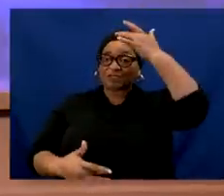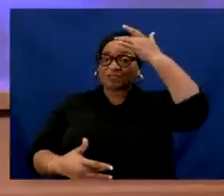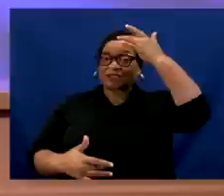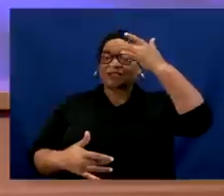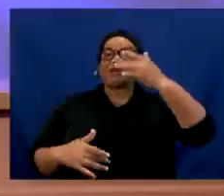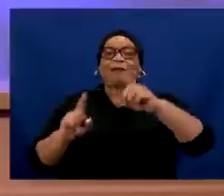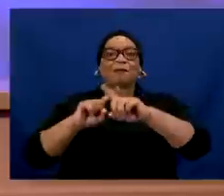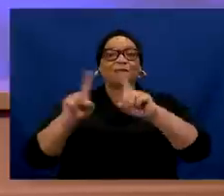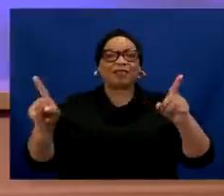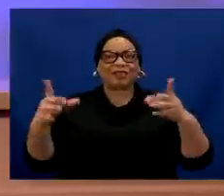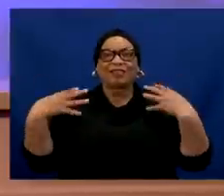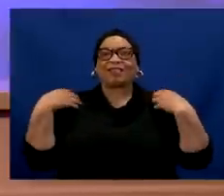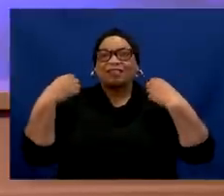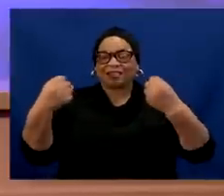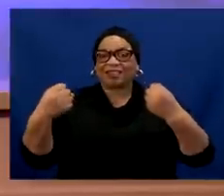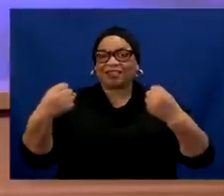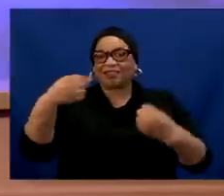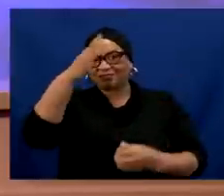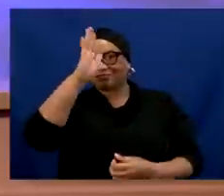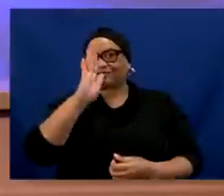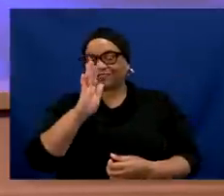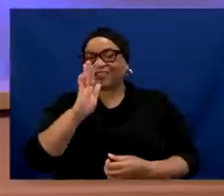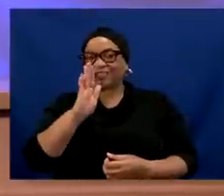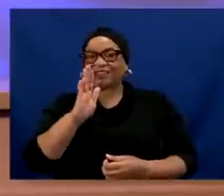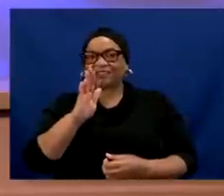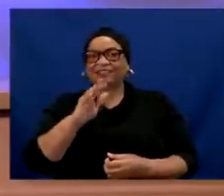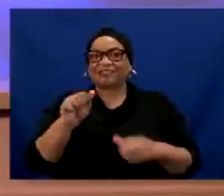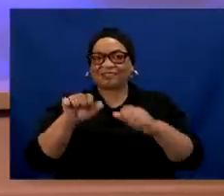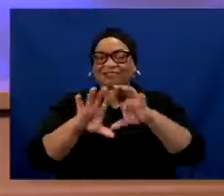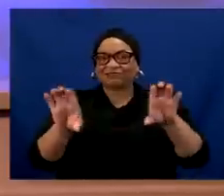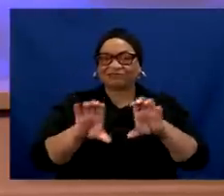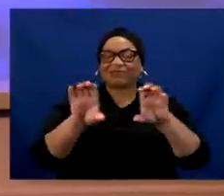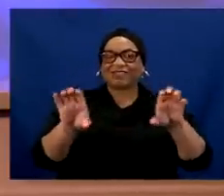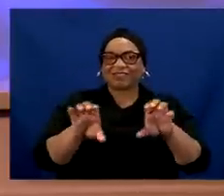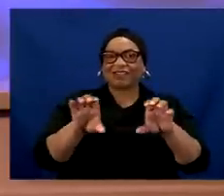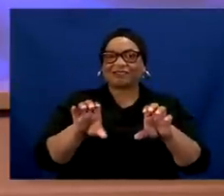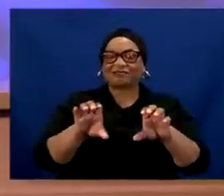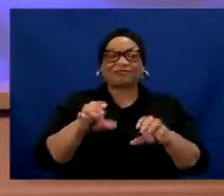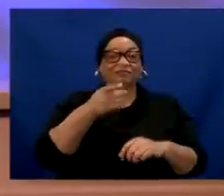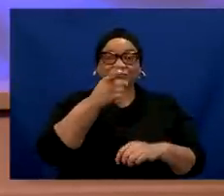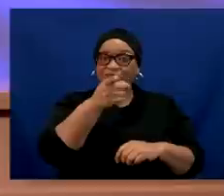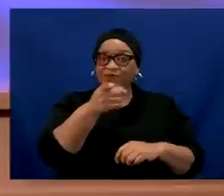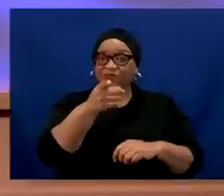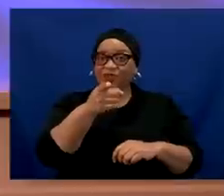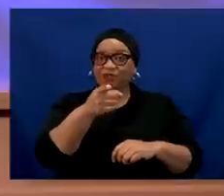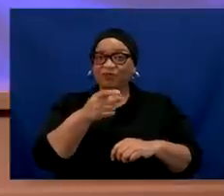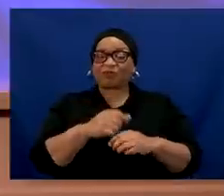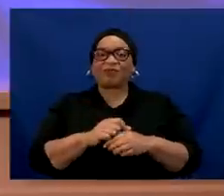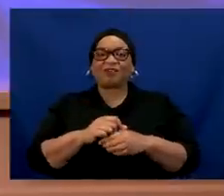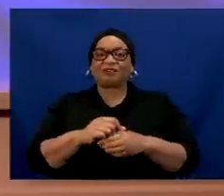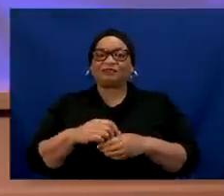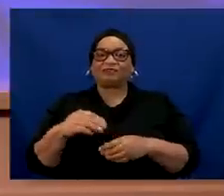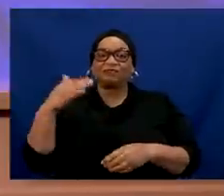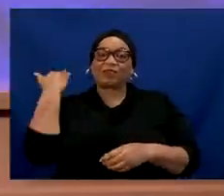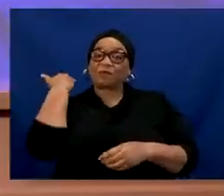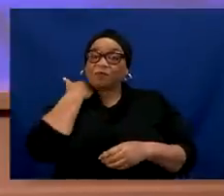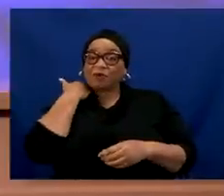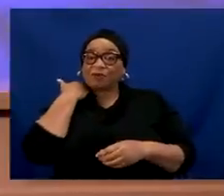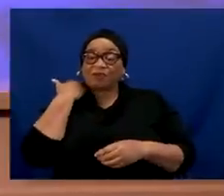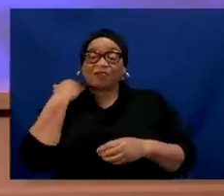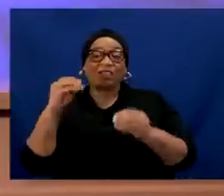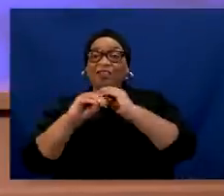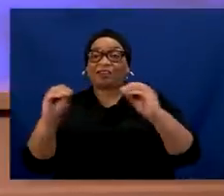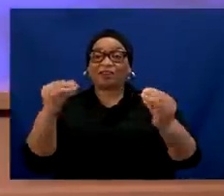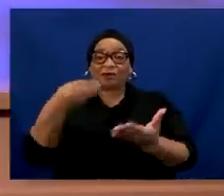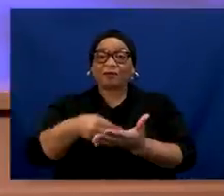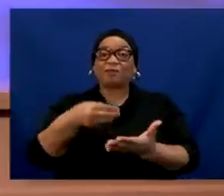I need you to testify to your pew partner, God can do it. I need to talk to somebody who's been broke, but God saw you through